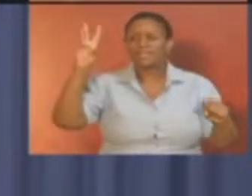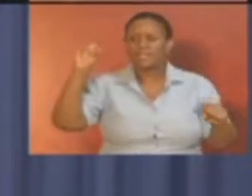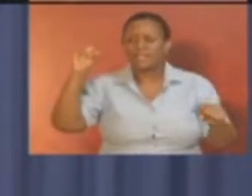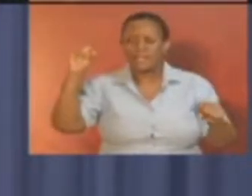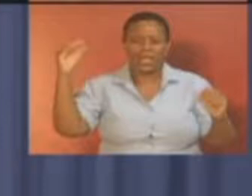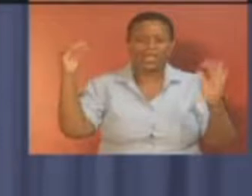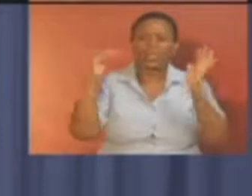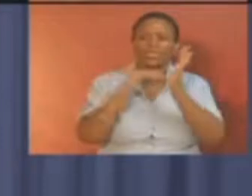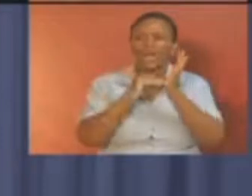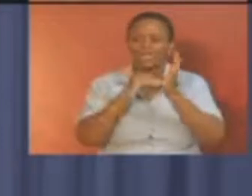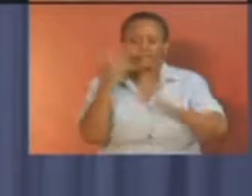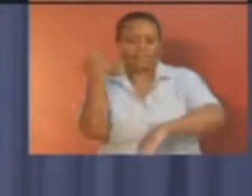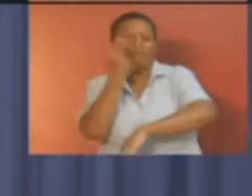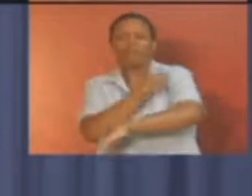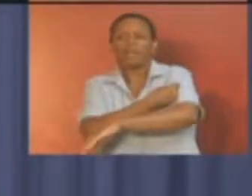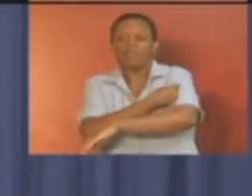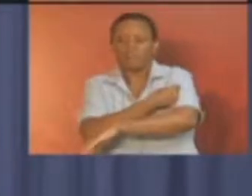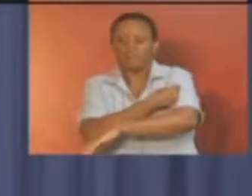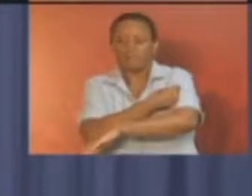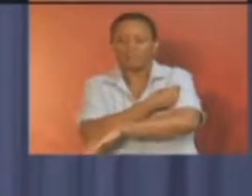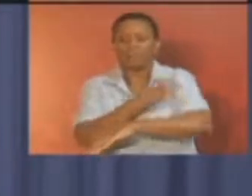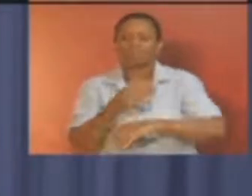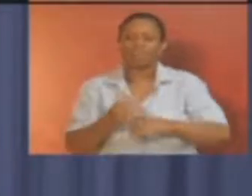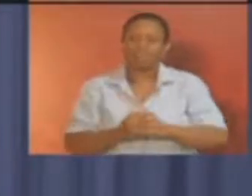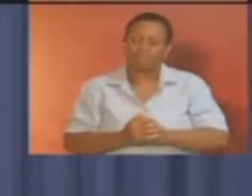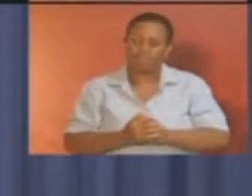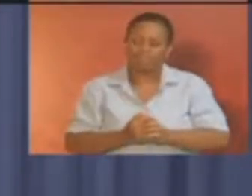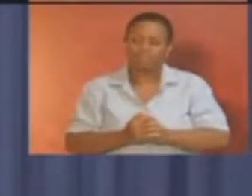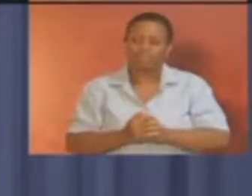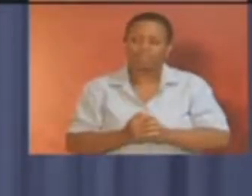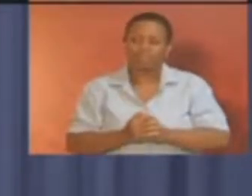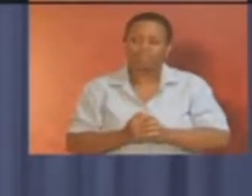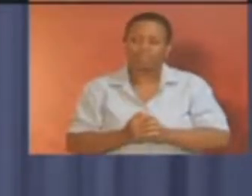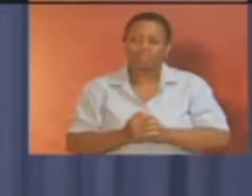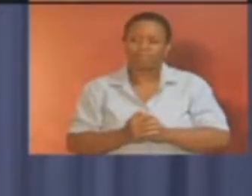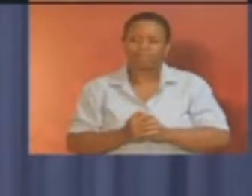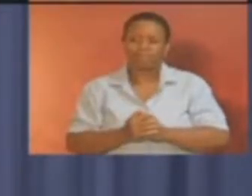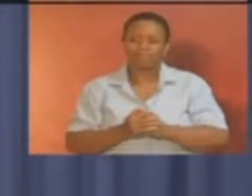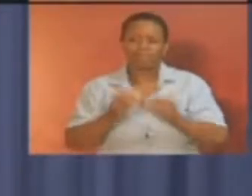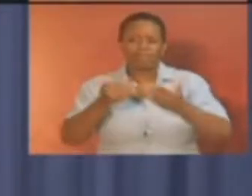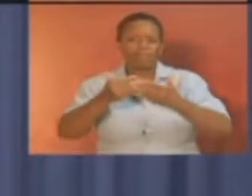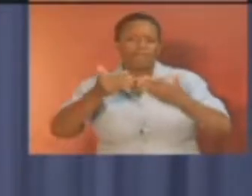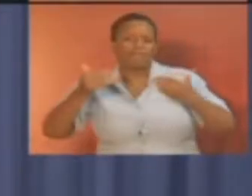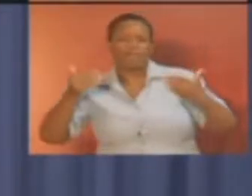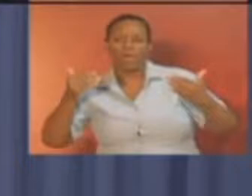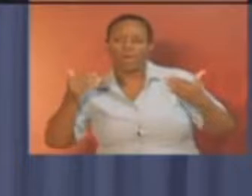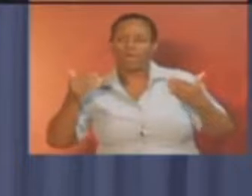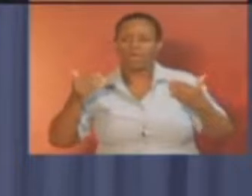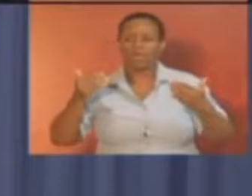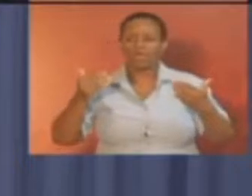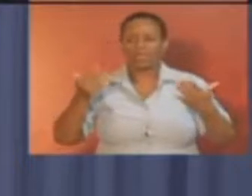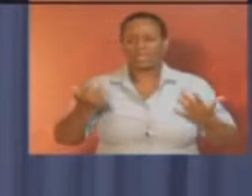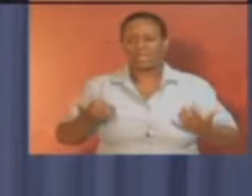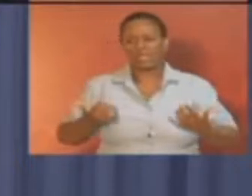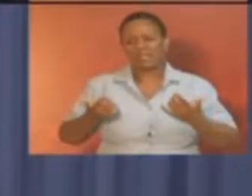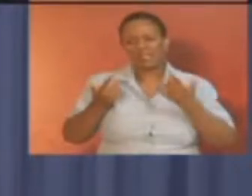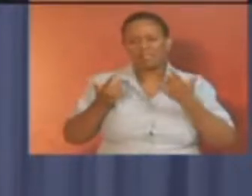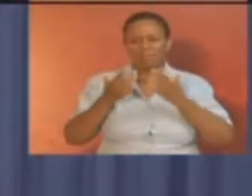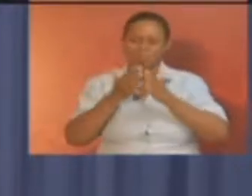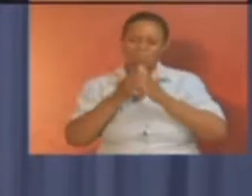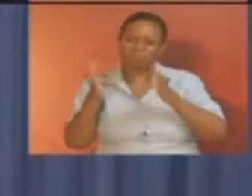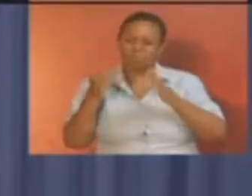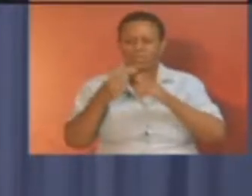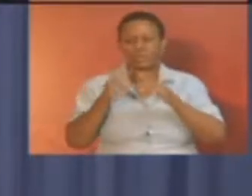of 33,600 with a short expiry date, there was talk then of only using half, only